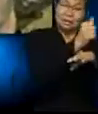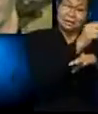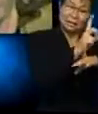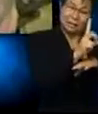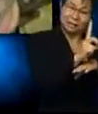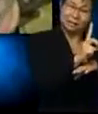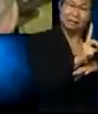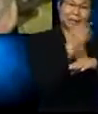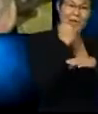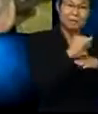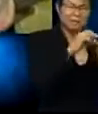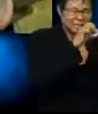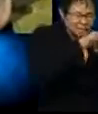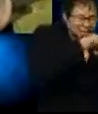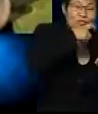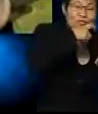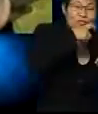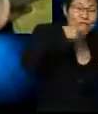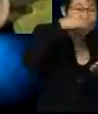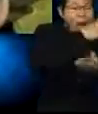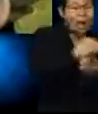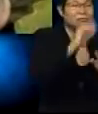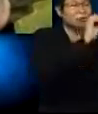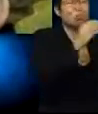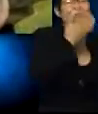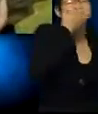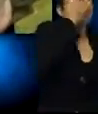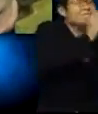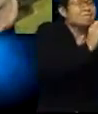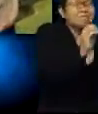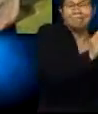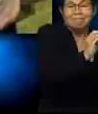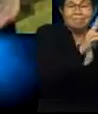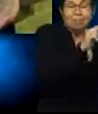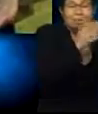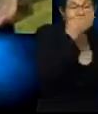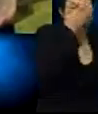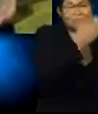Sand is grainy, dry, and has no smell.